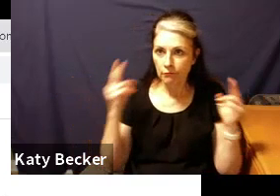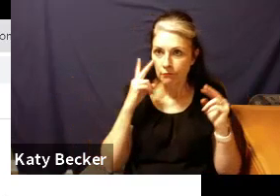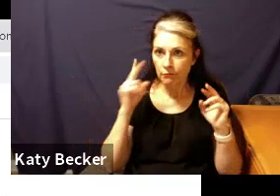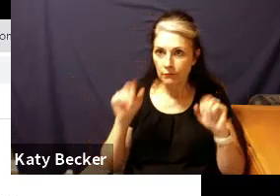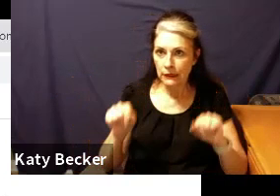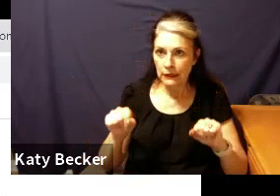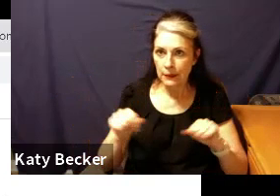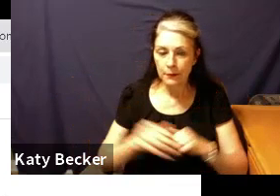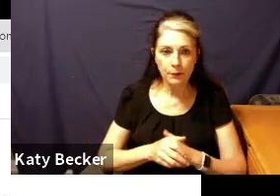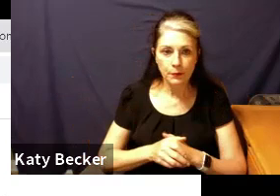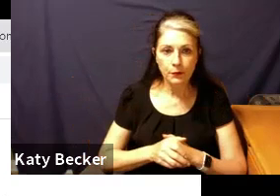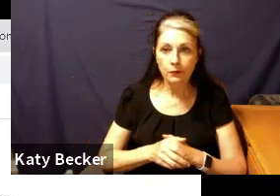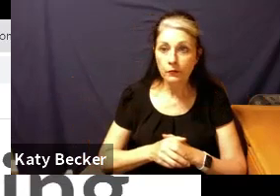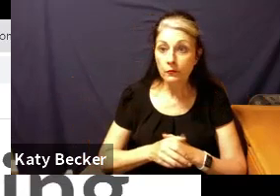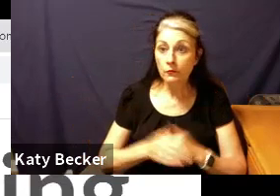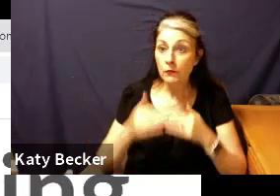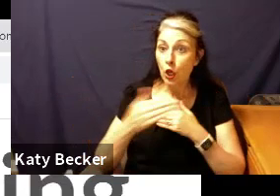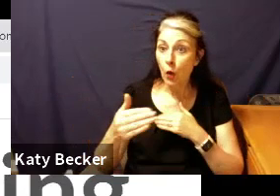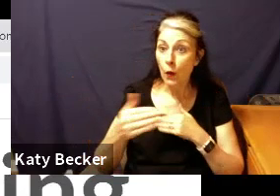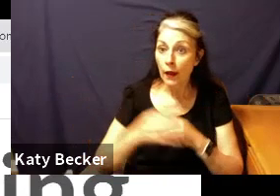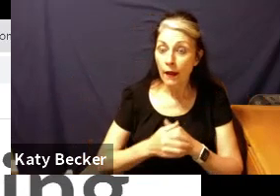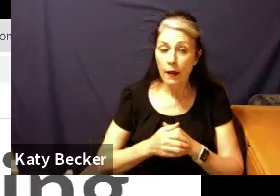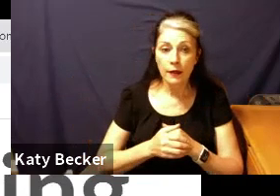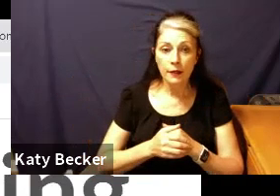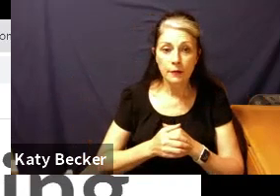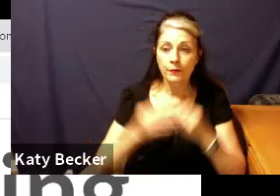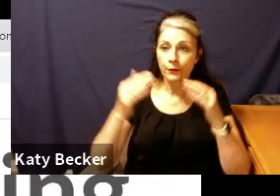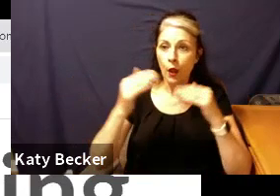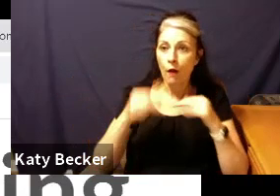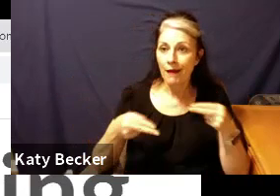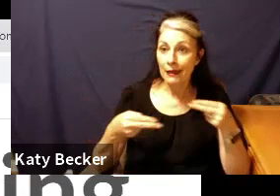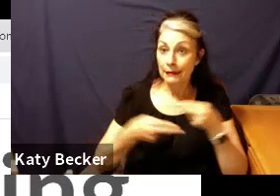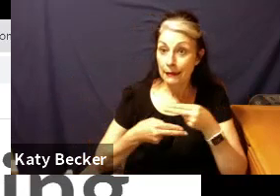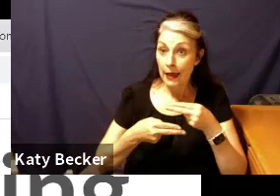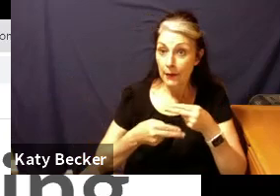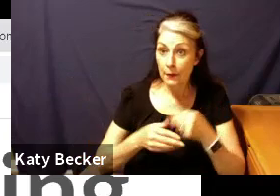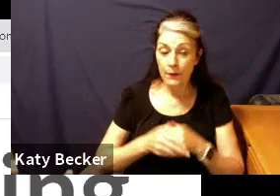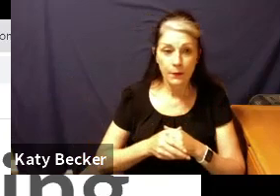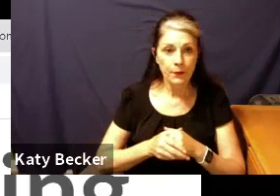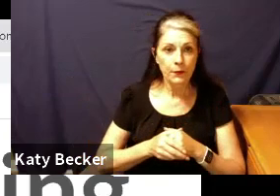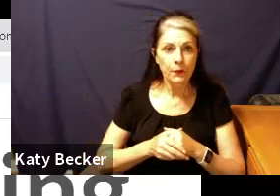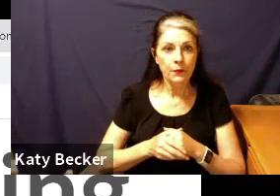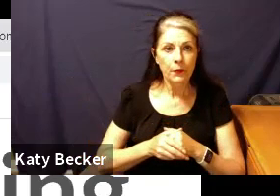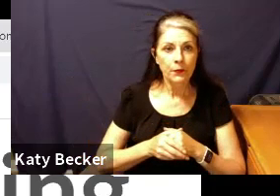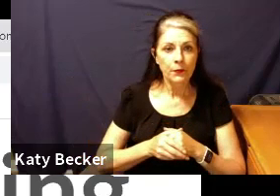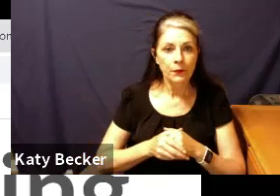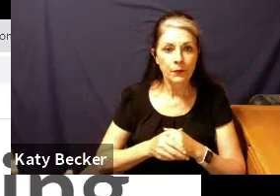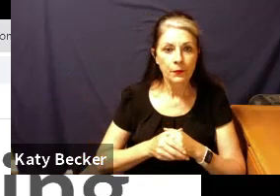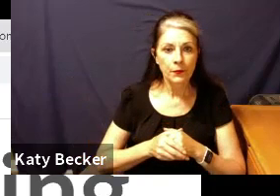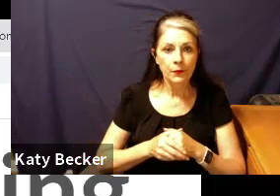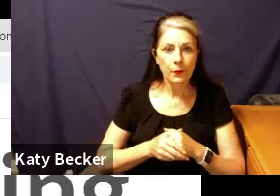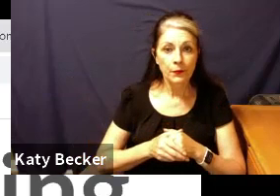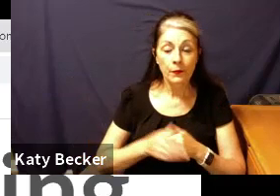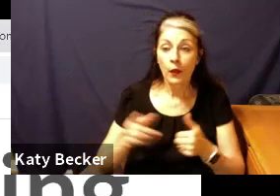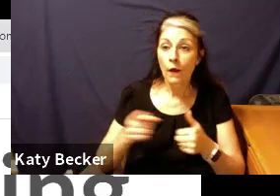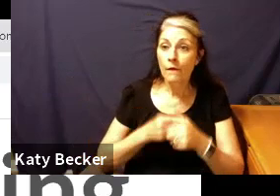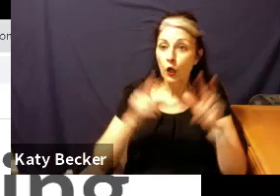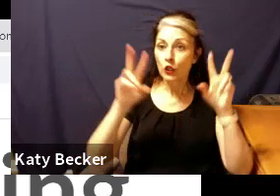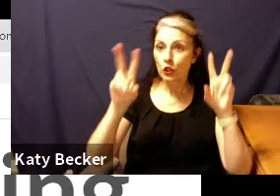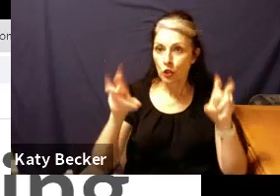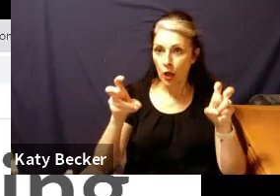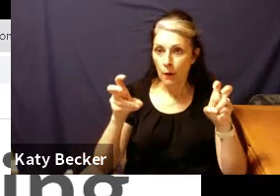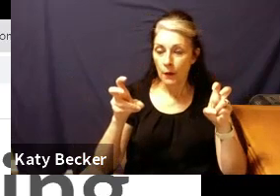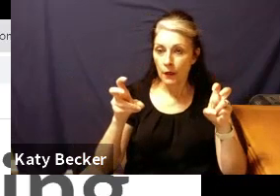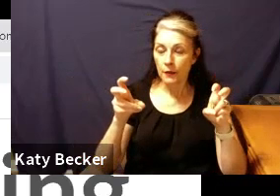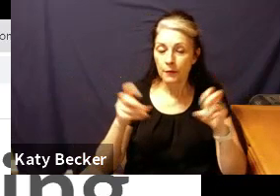All right, so go ahead and let's go to our next slide. Very good. So the first topic that we're going